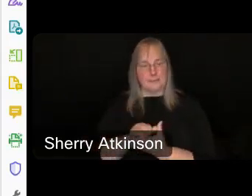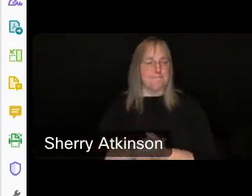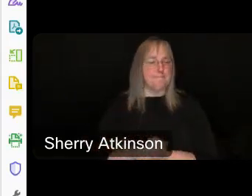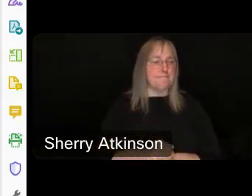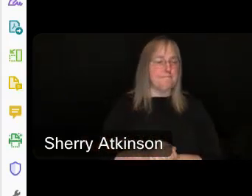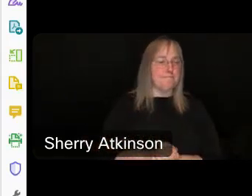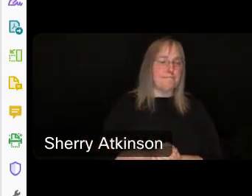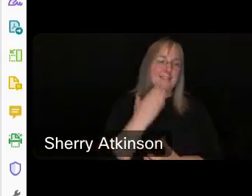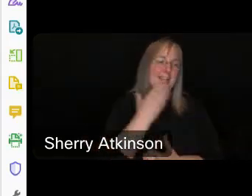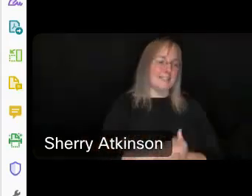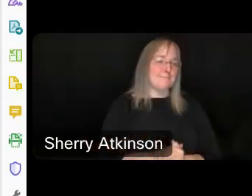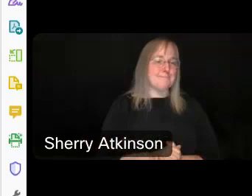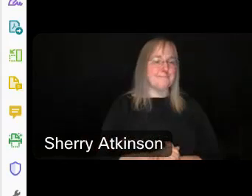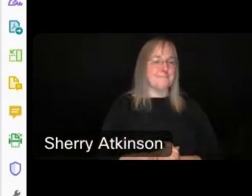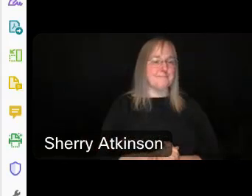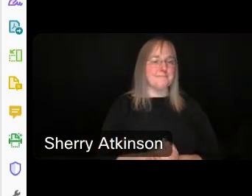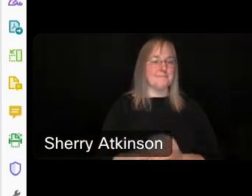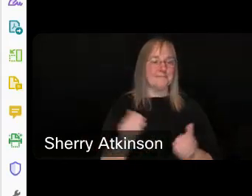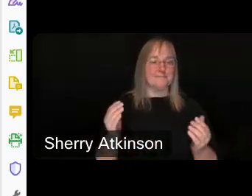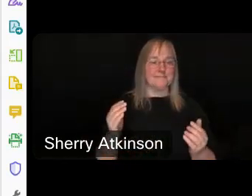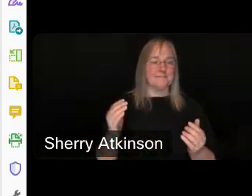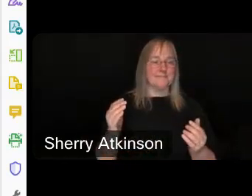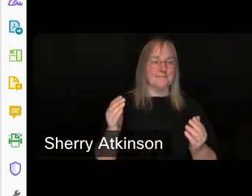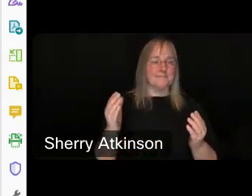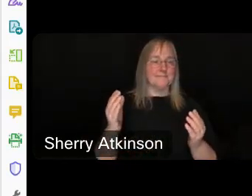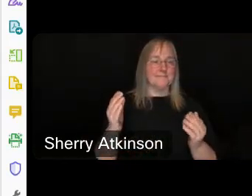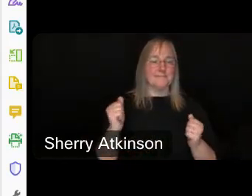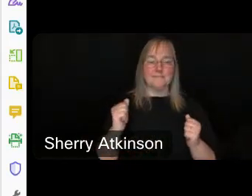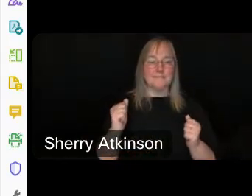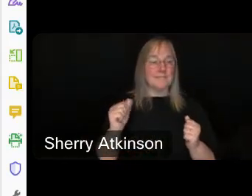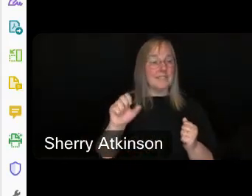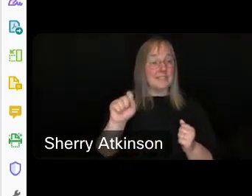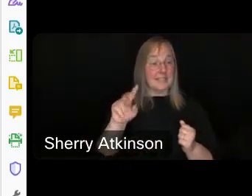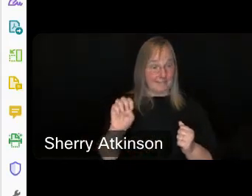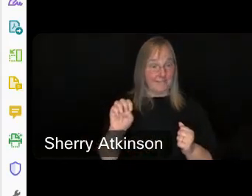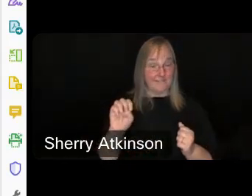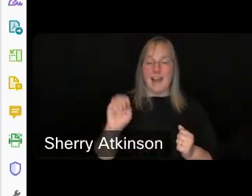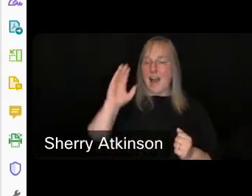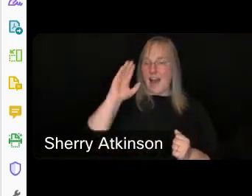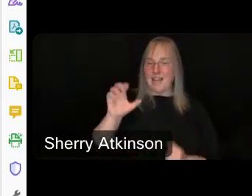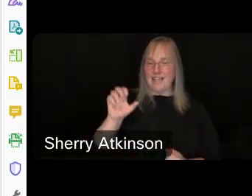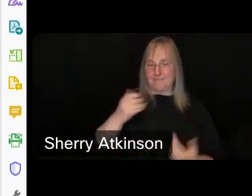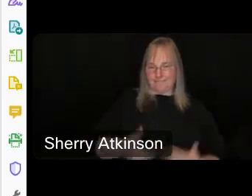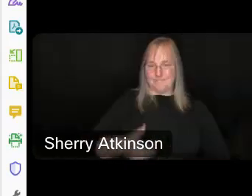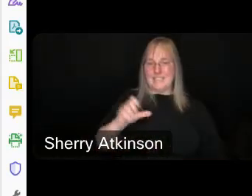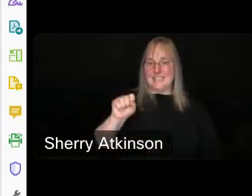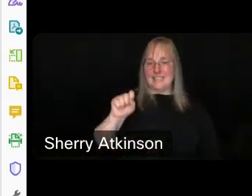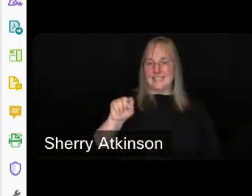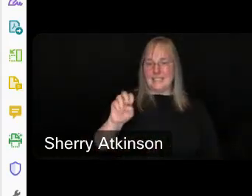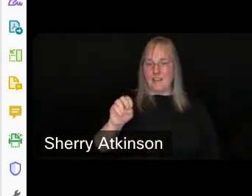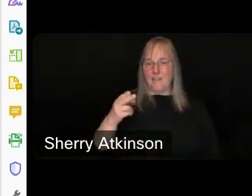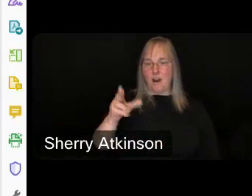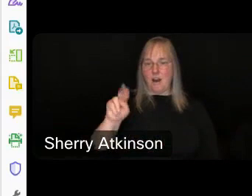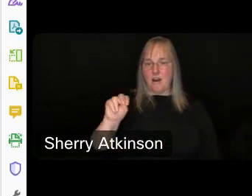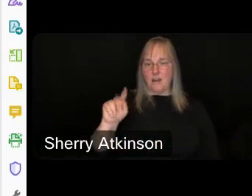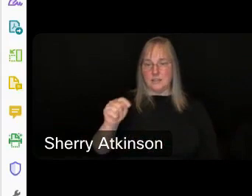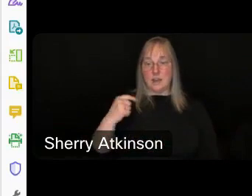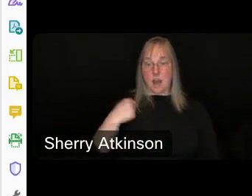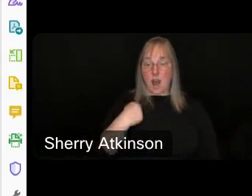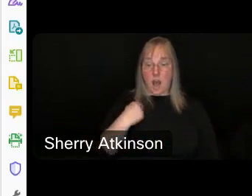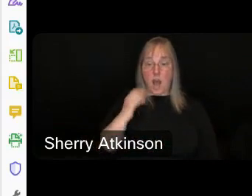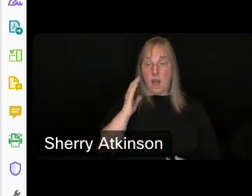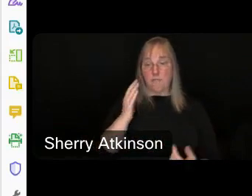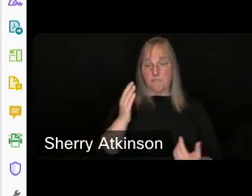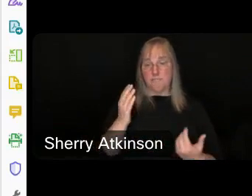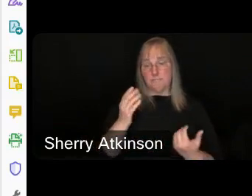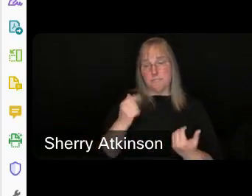thanks. Steve? Yeah, hi, Steve Hunt. I've been, I will say, off and